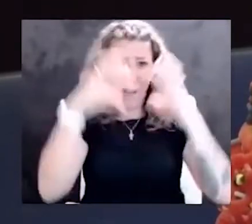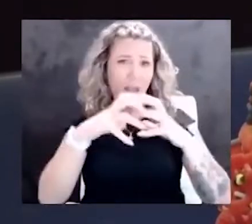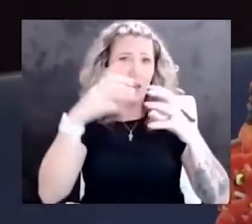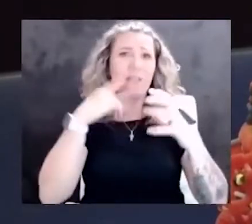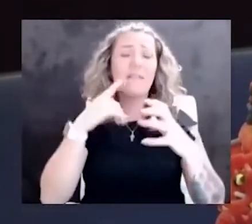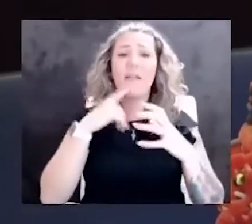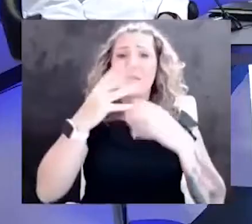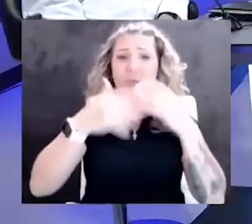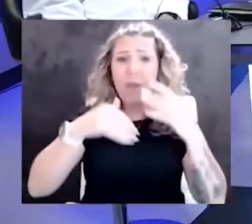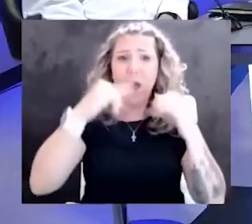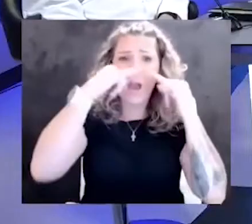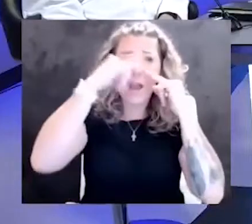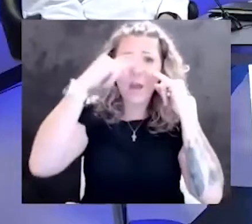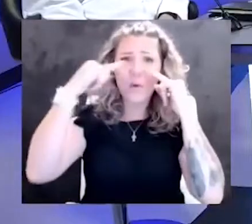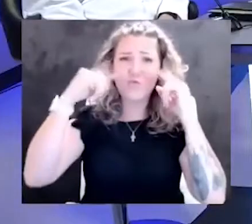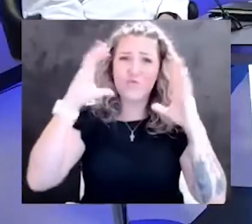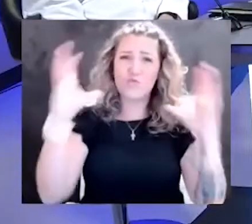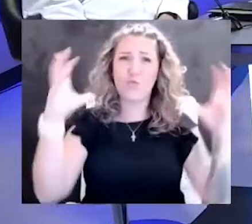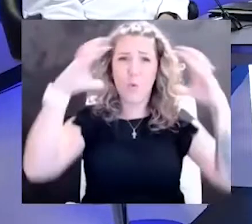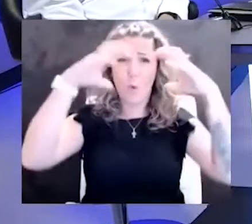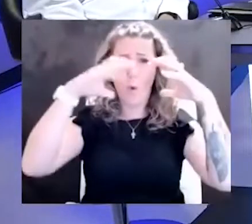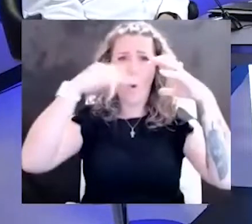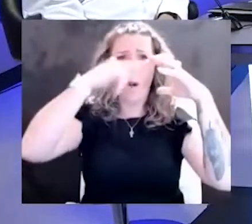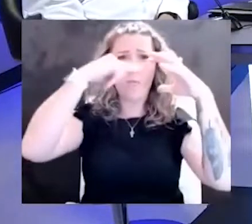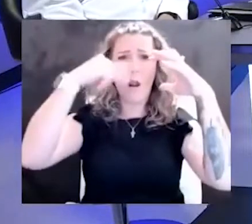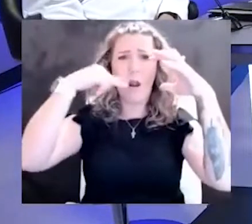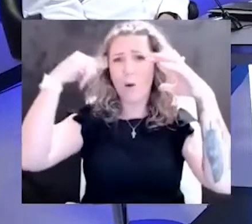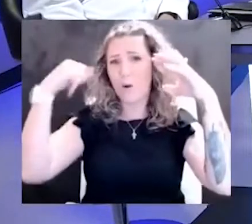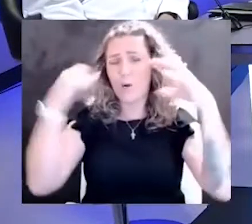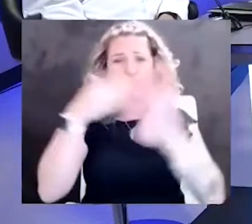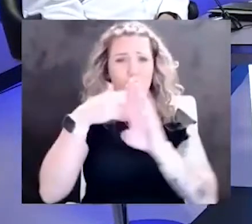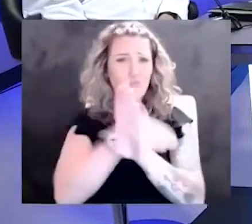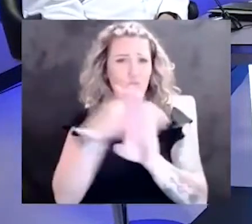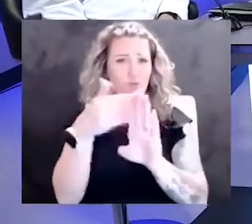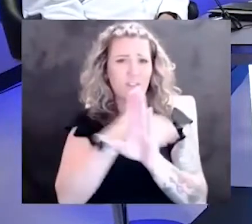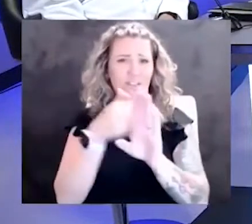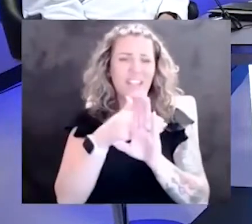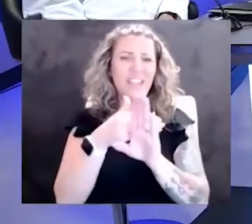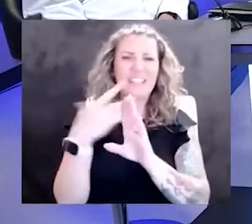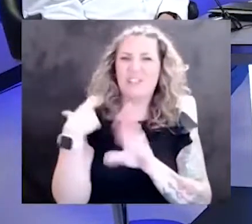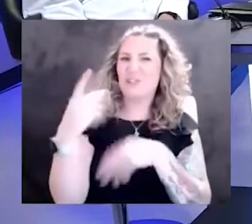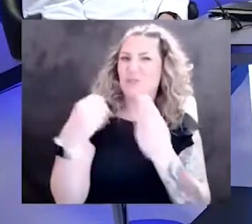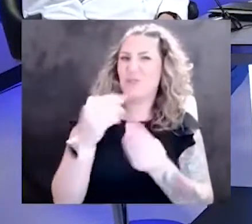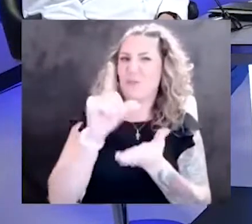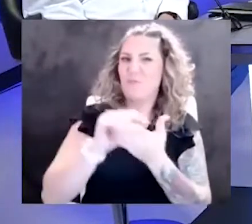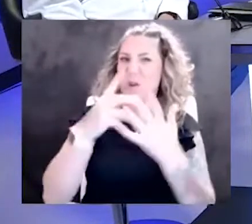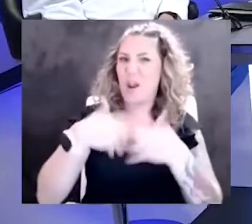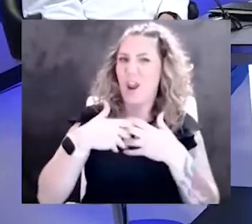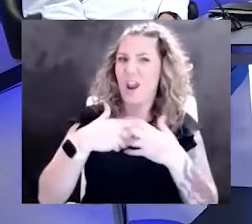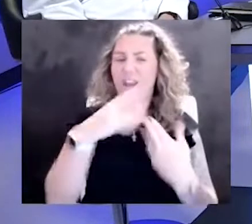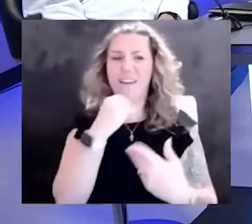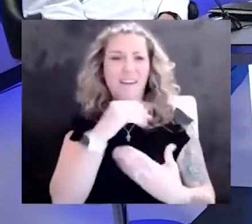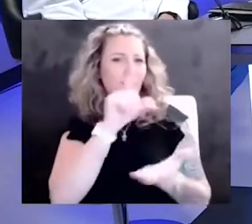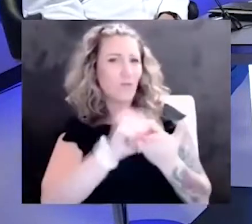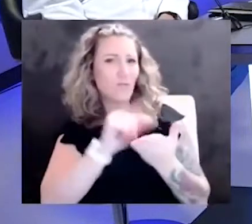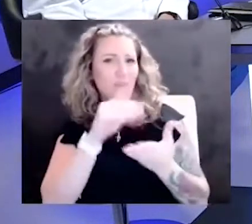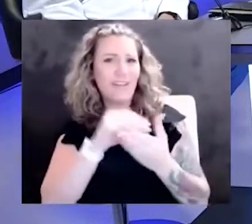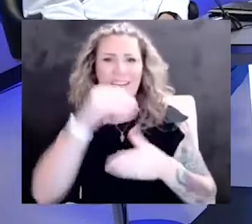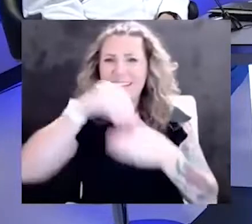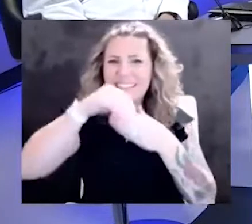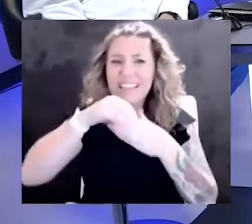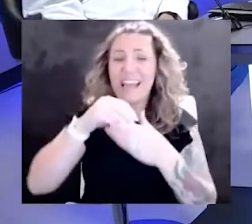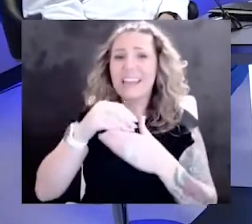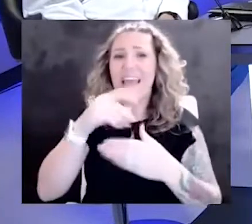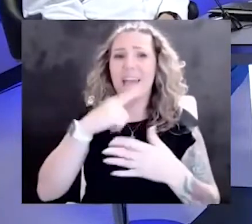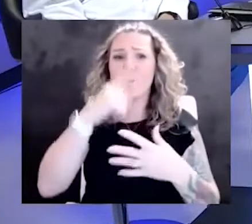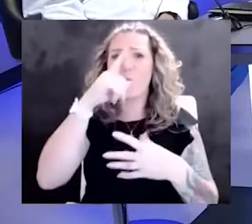knows a few years ago we had a previous generation printer we used to print up aneurysms inside the head, and we would sort of